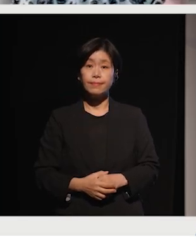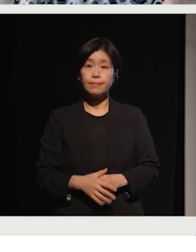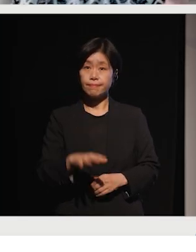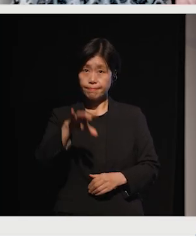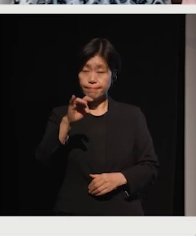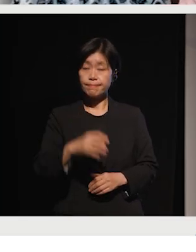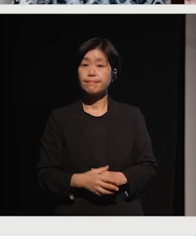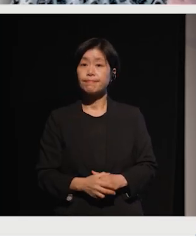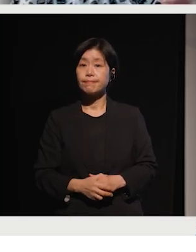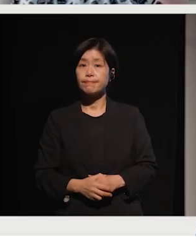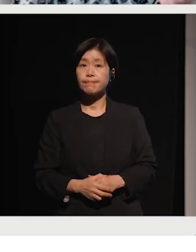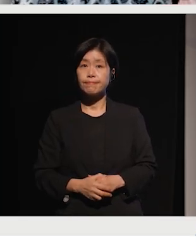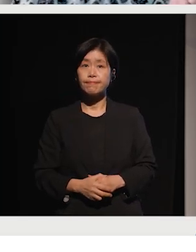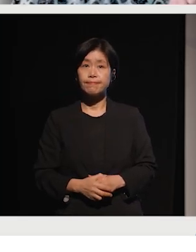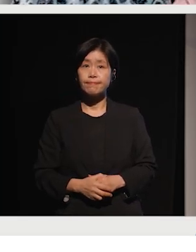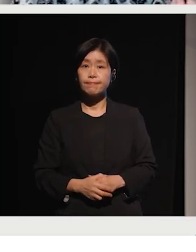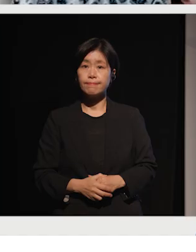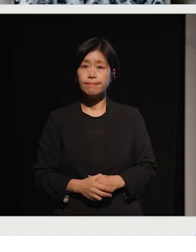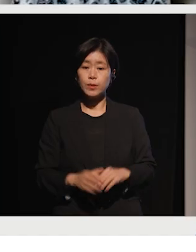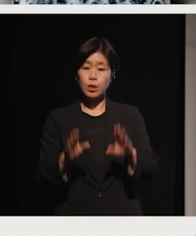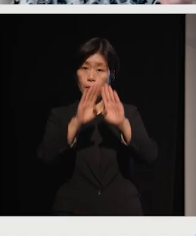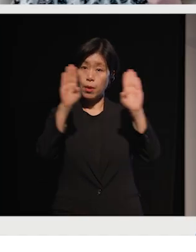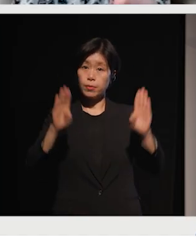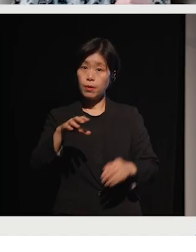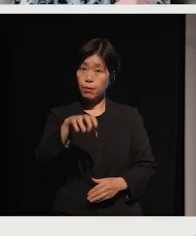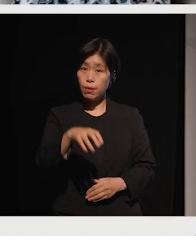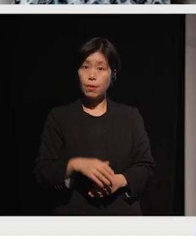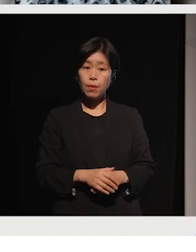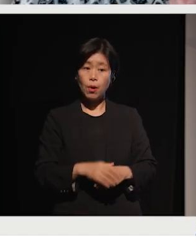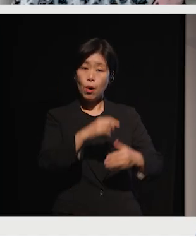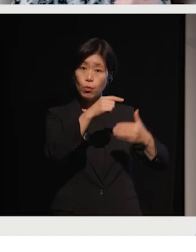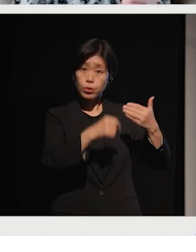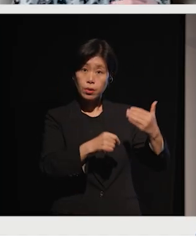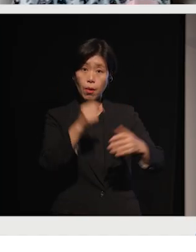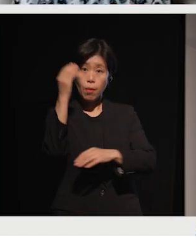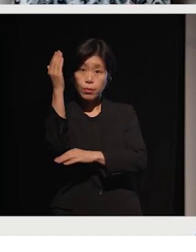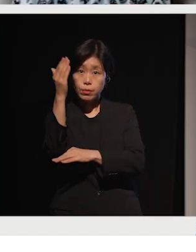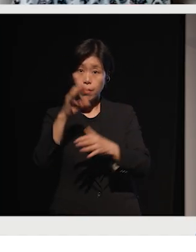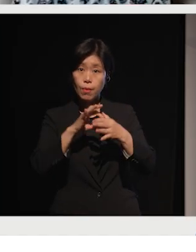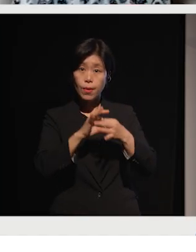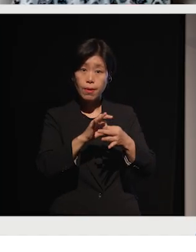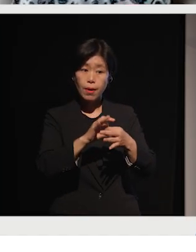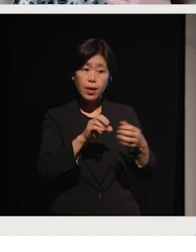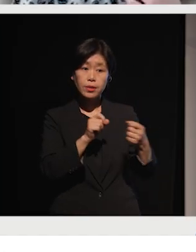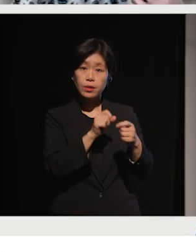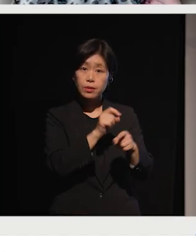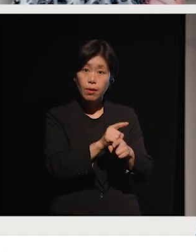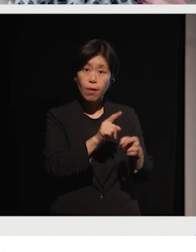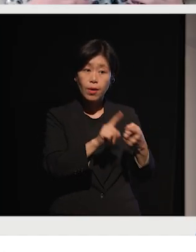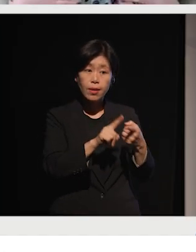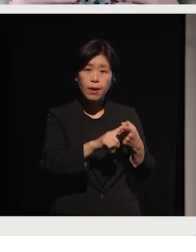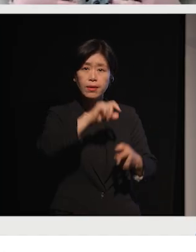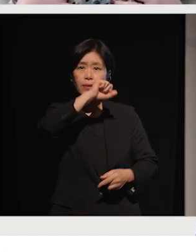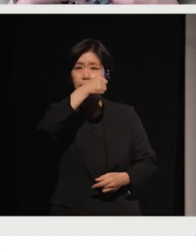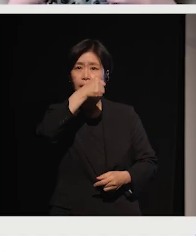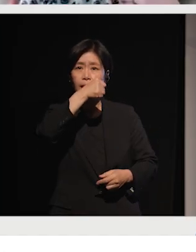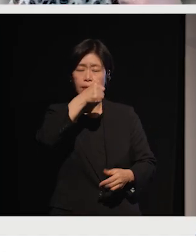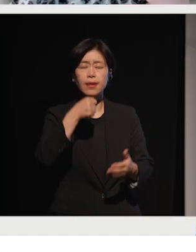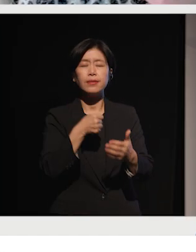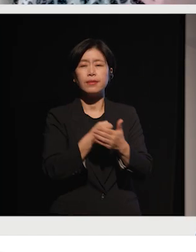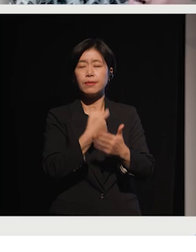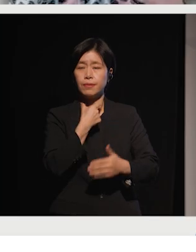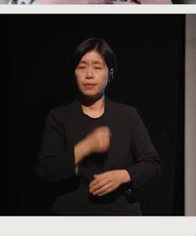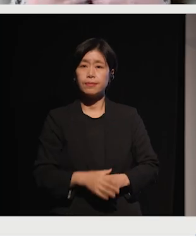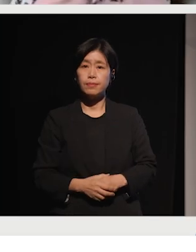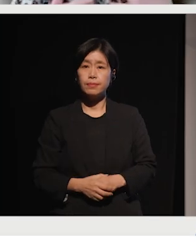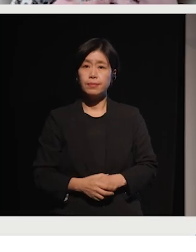one, budget for accessibility in their projects and in their programs. And sometimes this could be